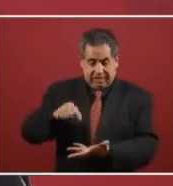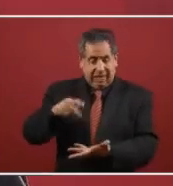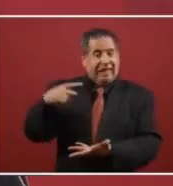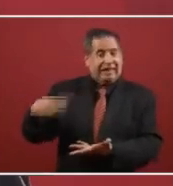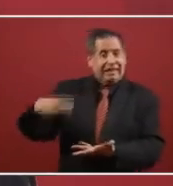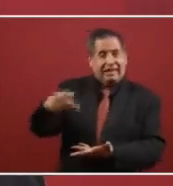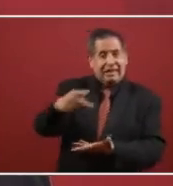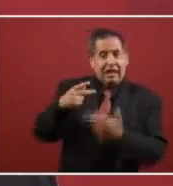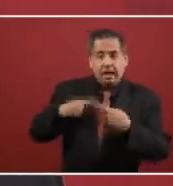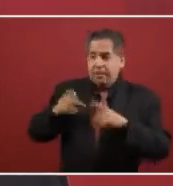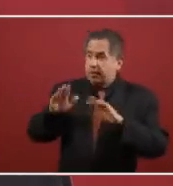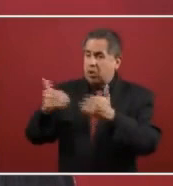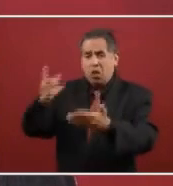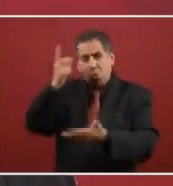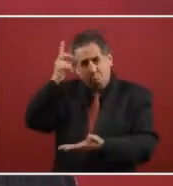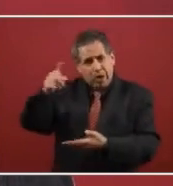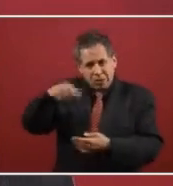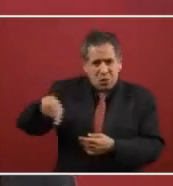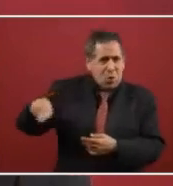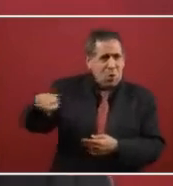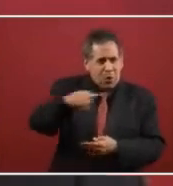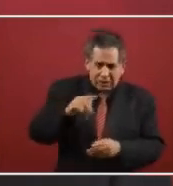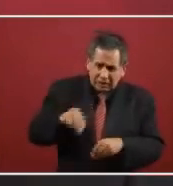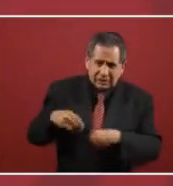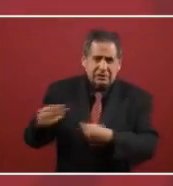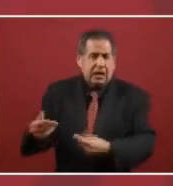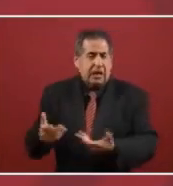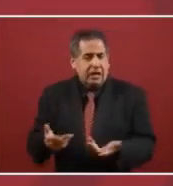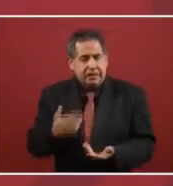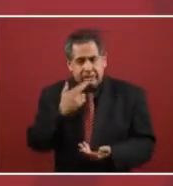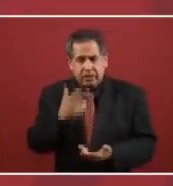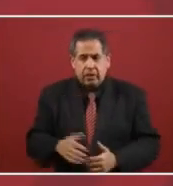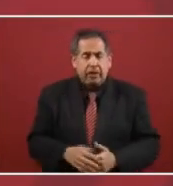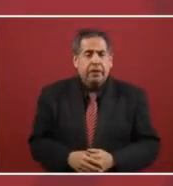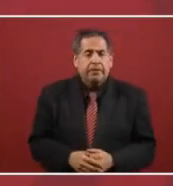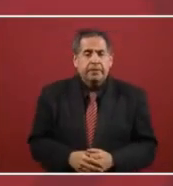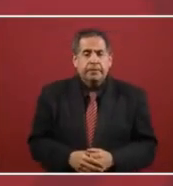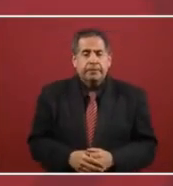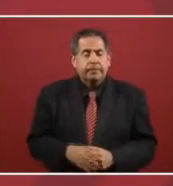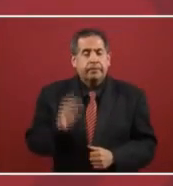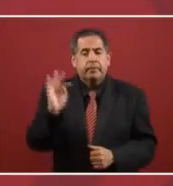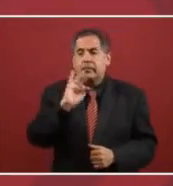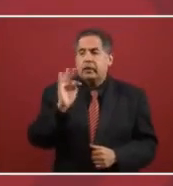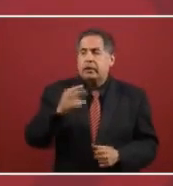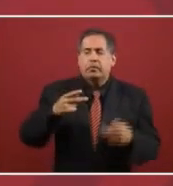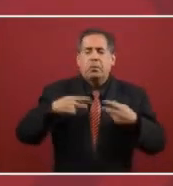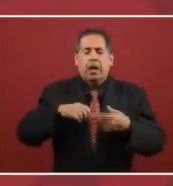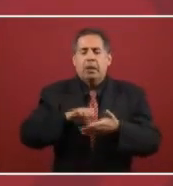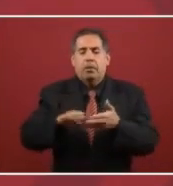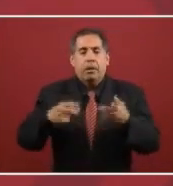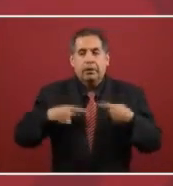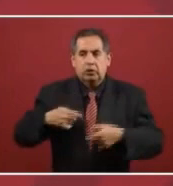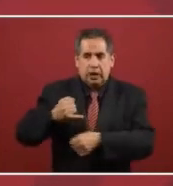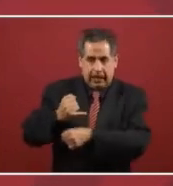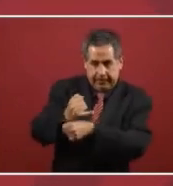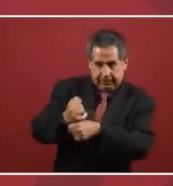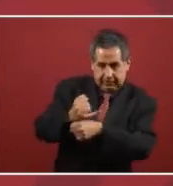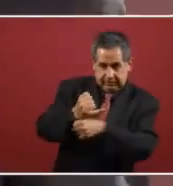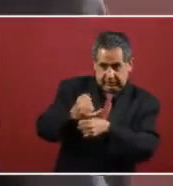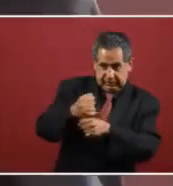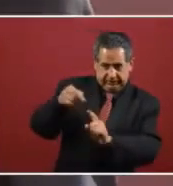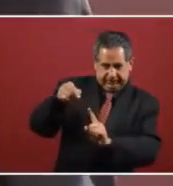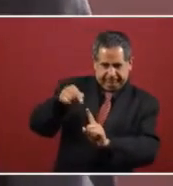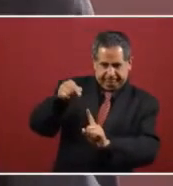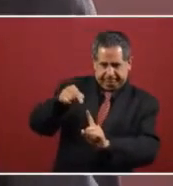the people, the better. Imagine this. If there's an investigator